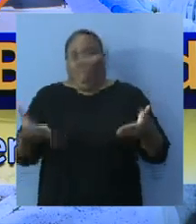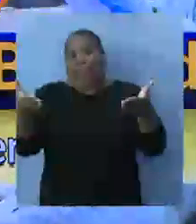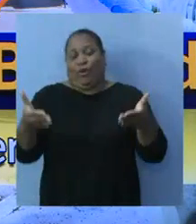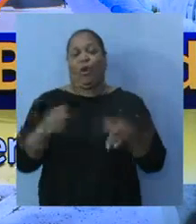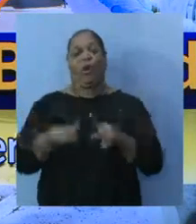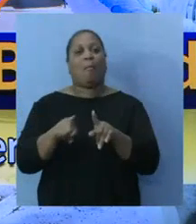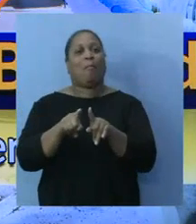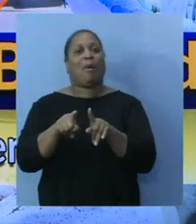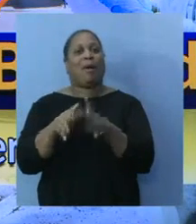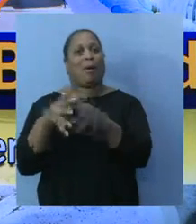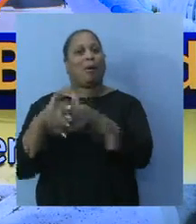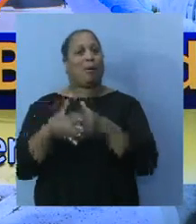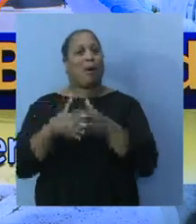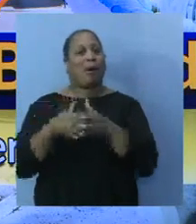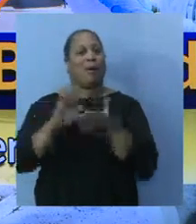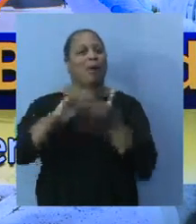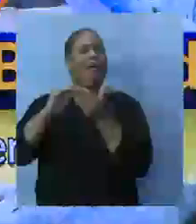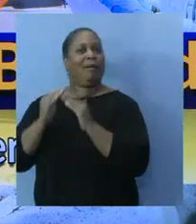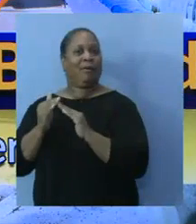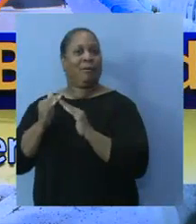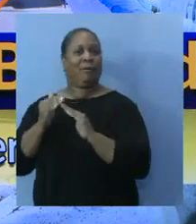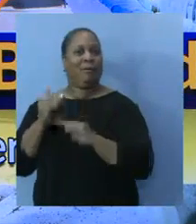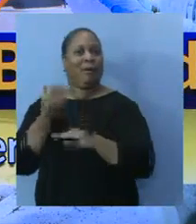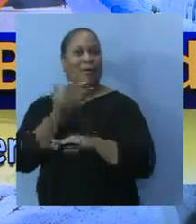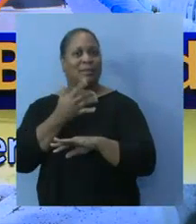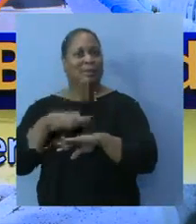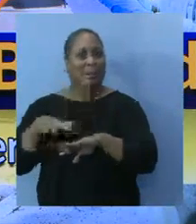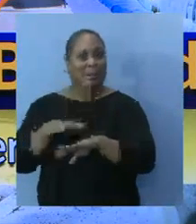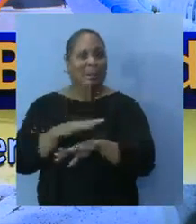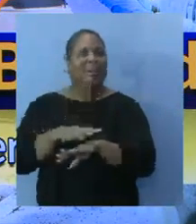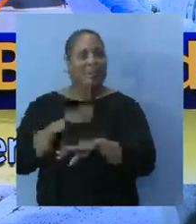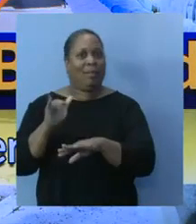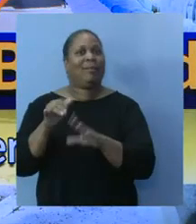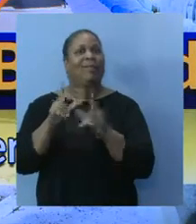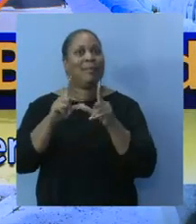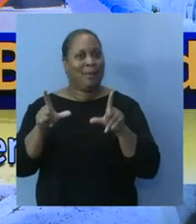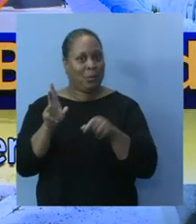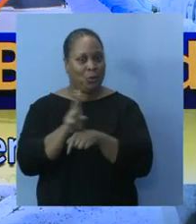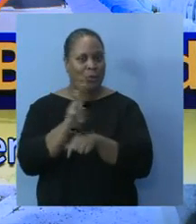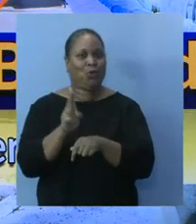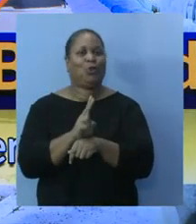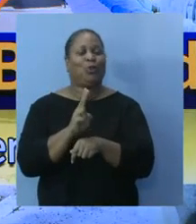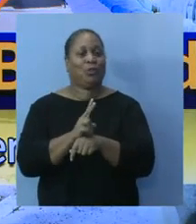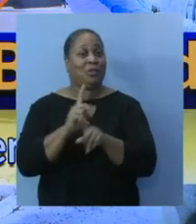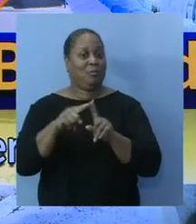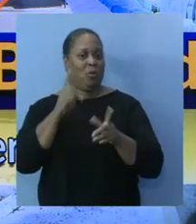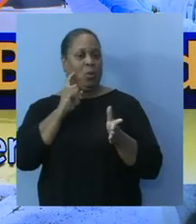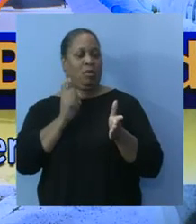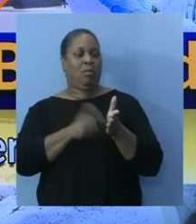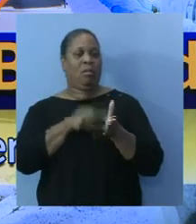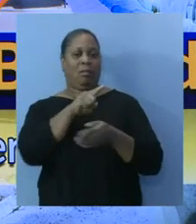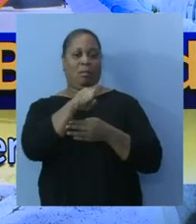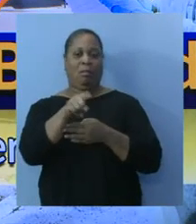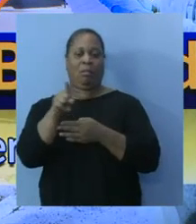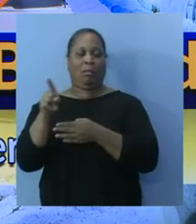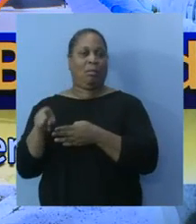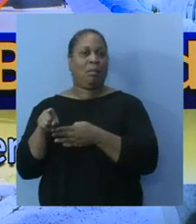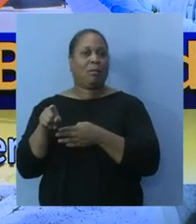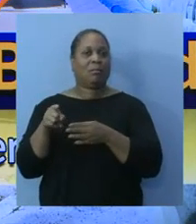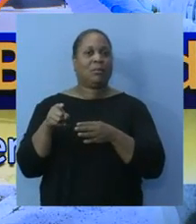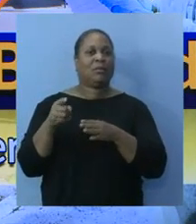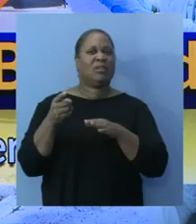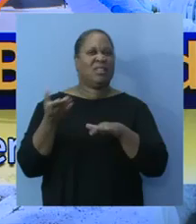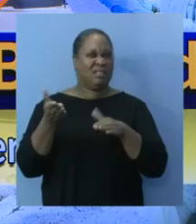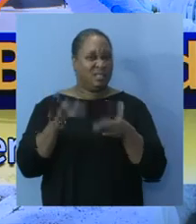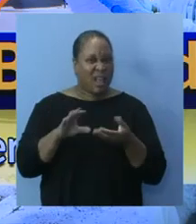America, they go with communities of color, and that's the language which they use. But the fact is that we have seen, whether it is in regards to our death numbers,